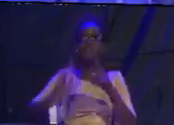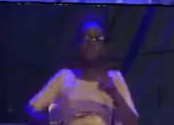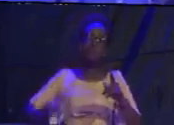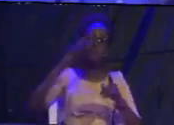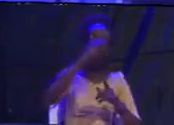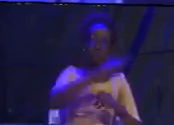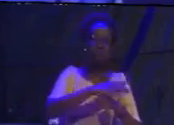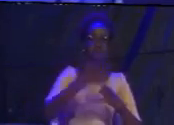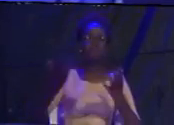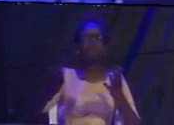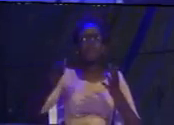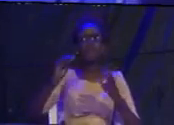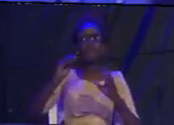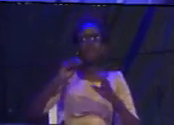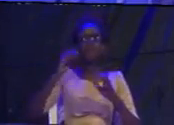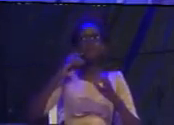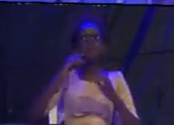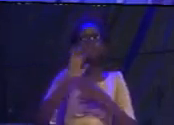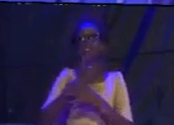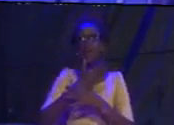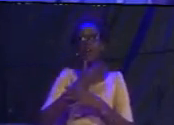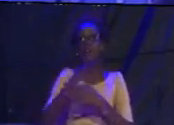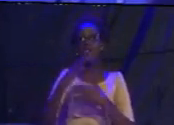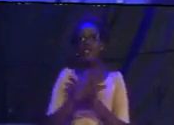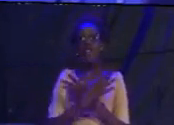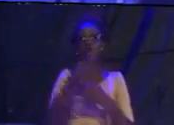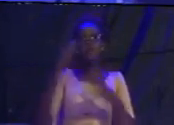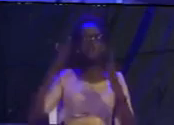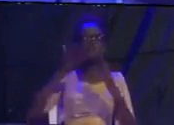visa. A German goes to America without a visa.